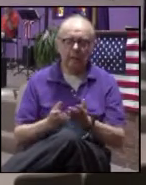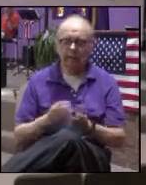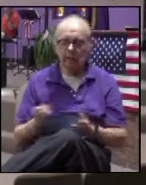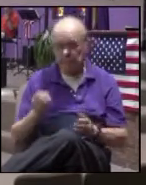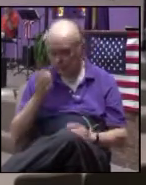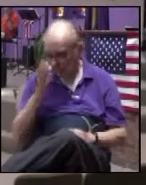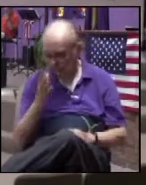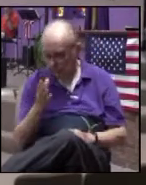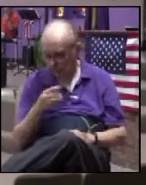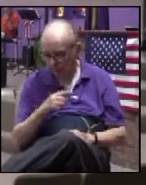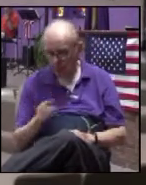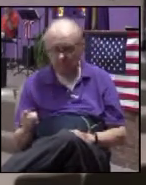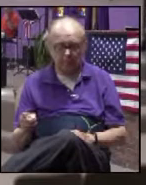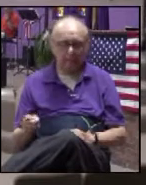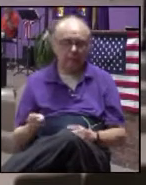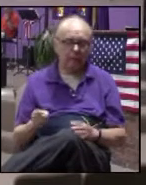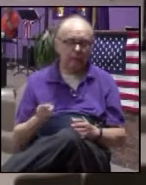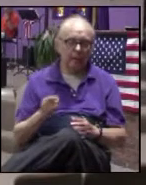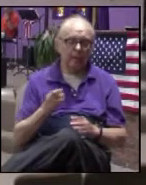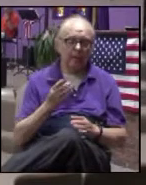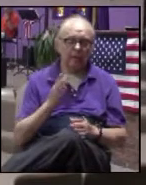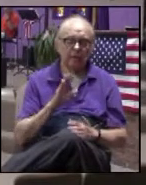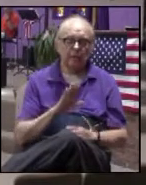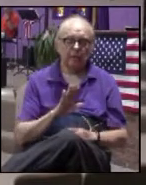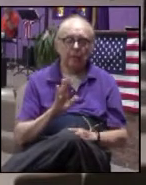father. They left their job.